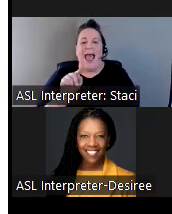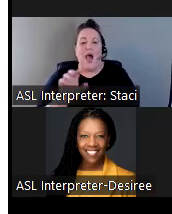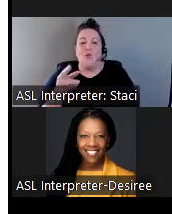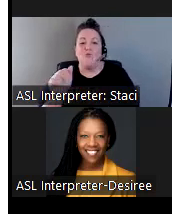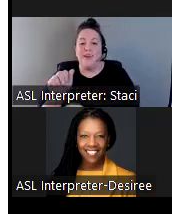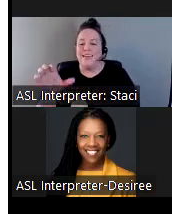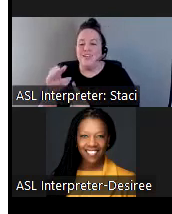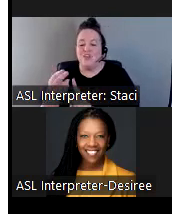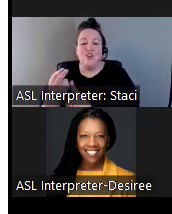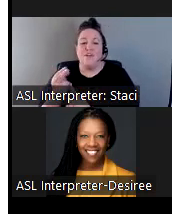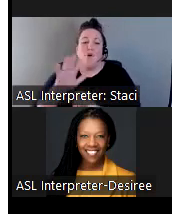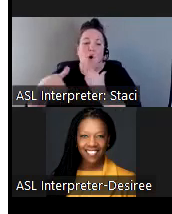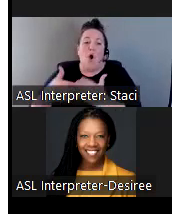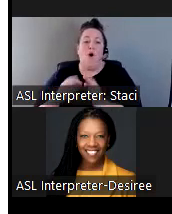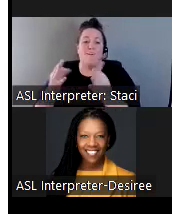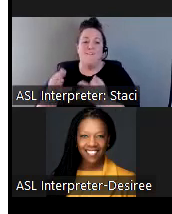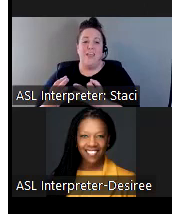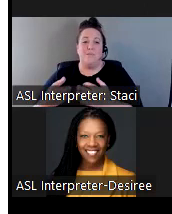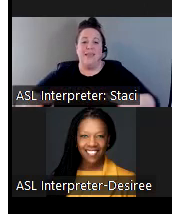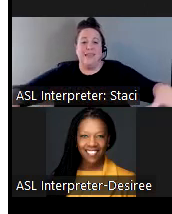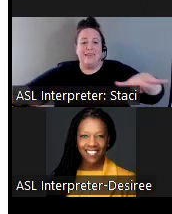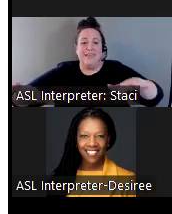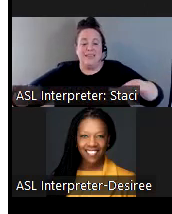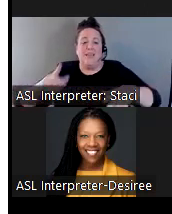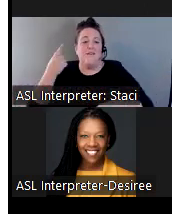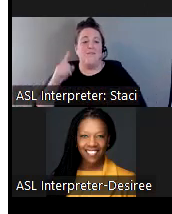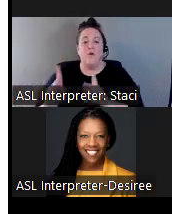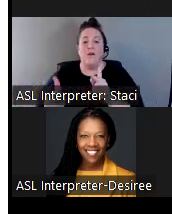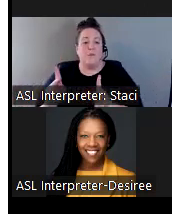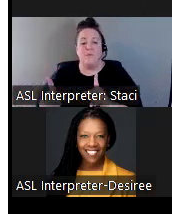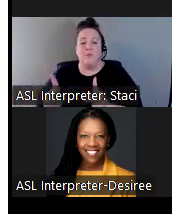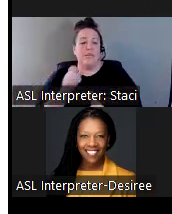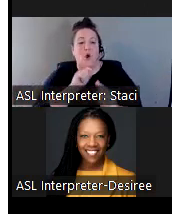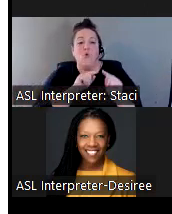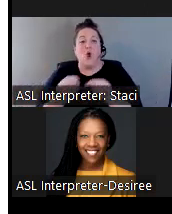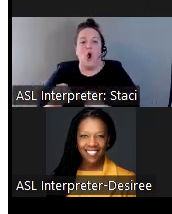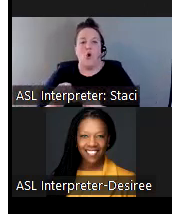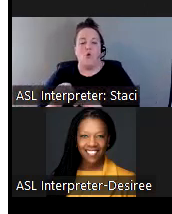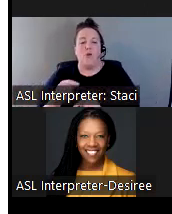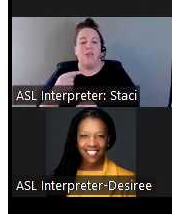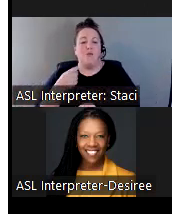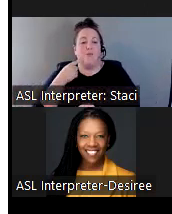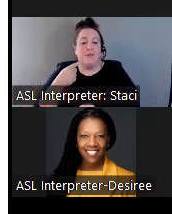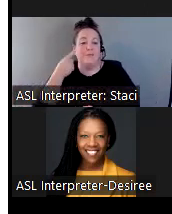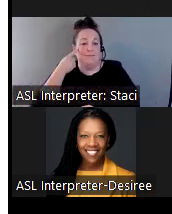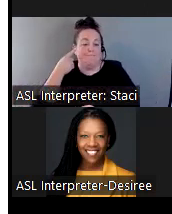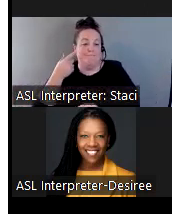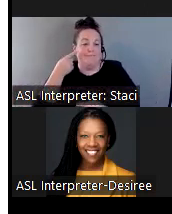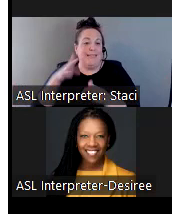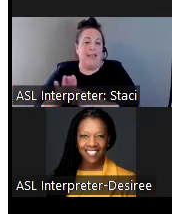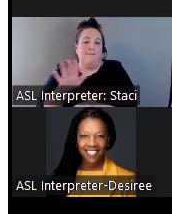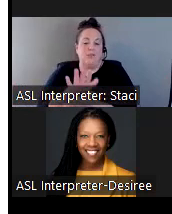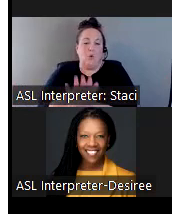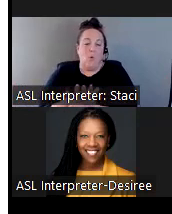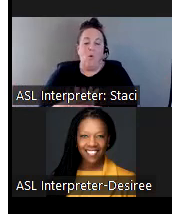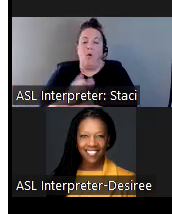for all of the families of children who are deaf and hard of hearing who don't go to the School for the Deaf. And so they have a range of services from, you